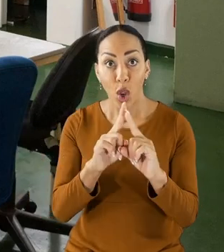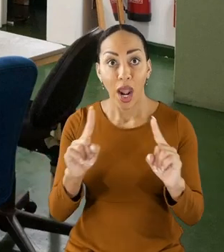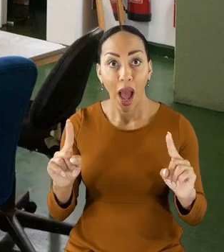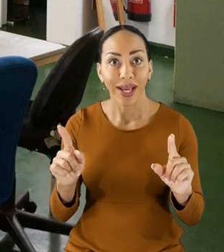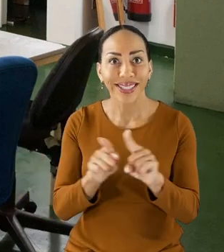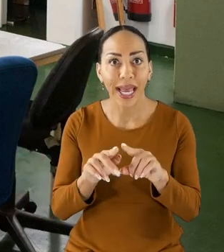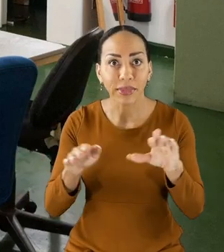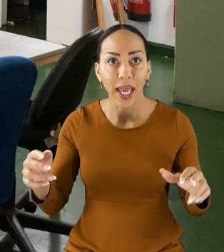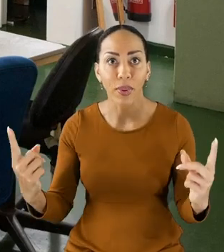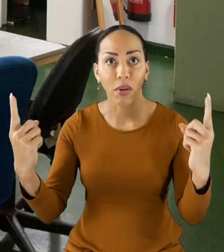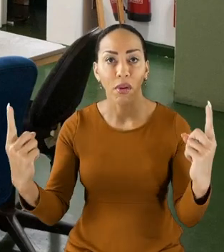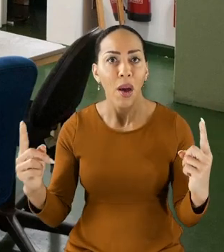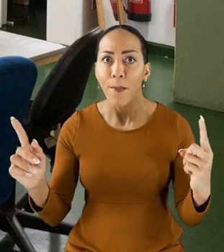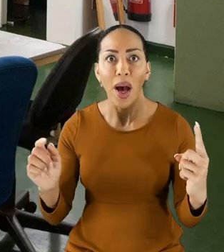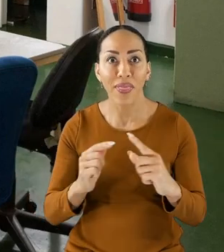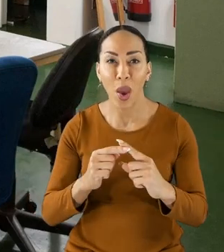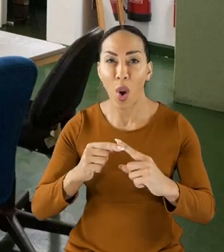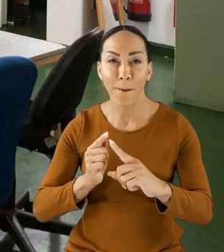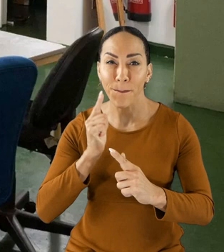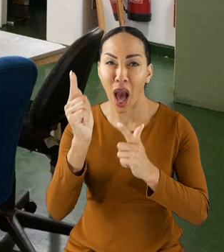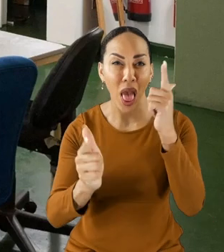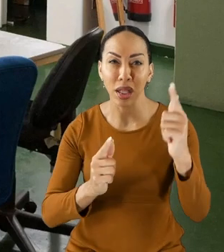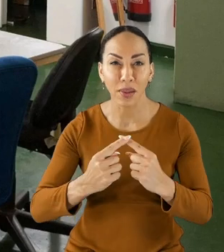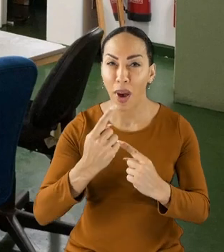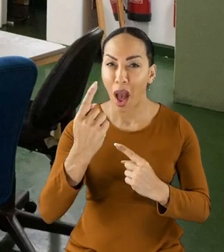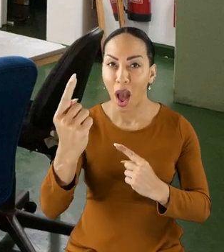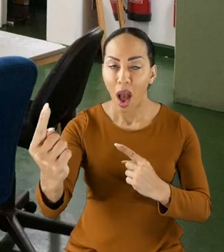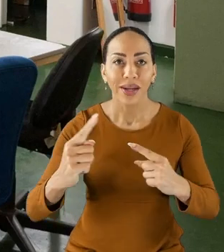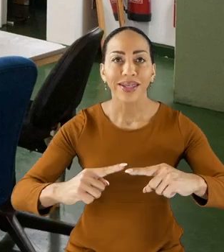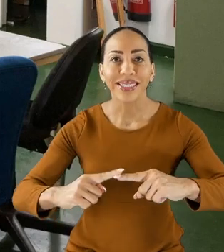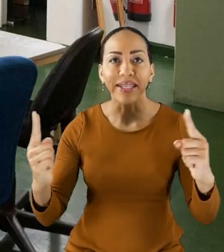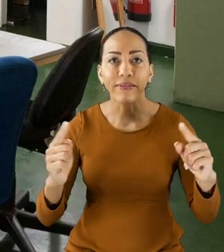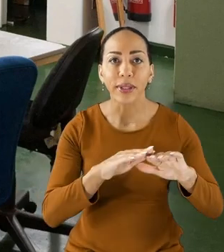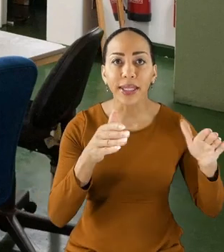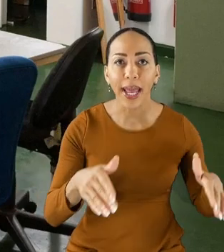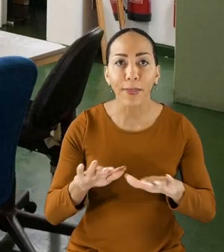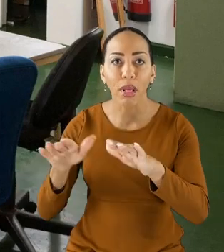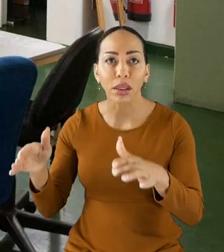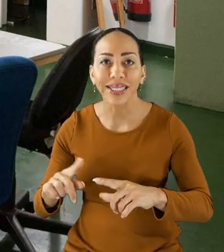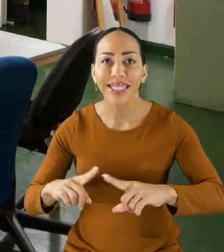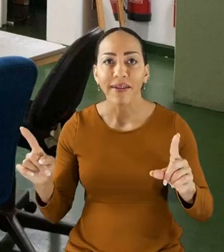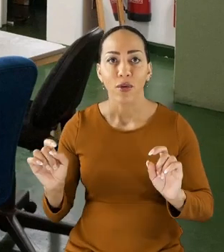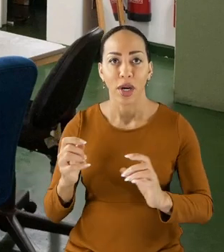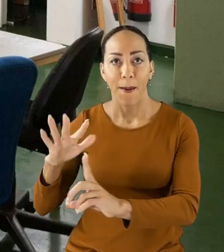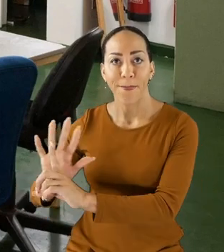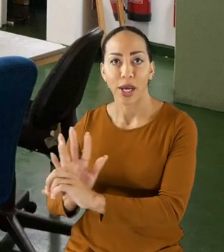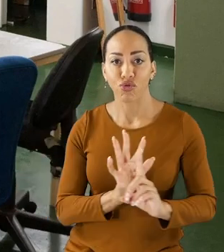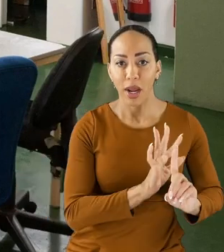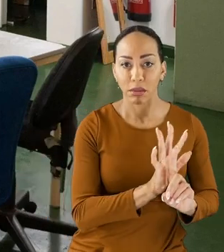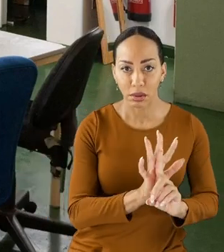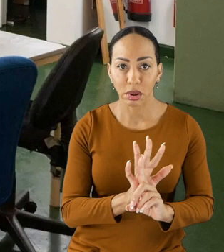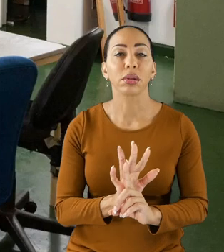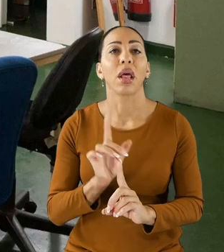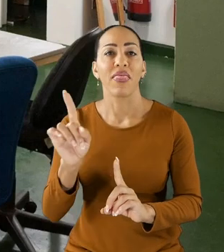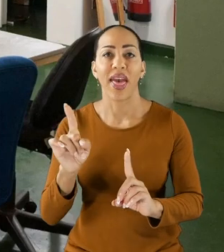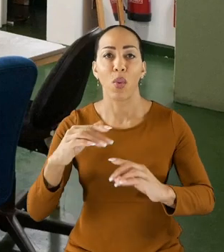appeared to be sitting at the same table, they were in fact miles apart, sitting at separate green tables against green screen backdrops. Their tables were